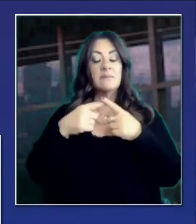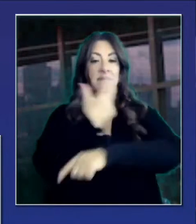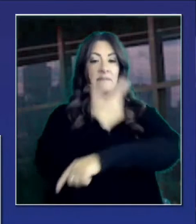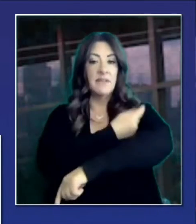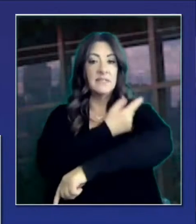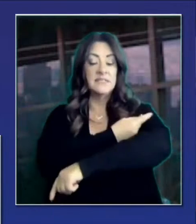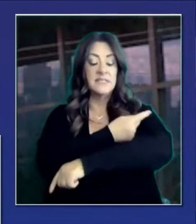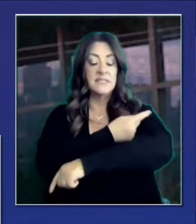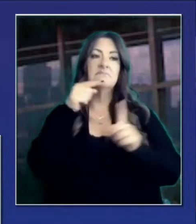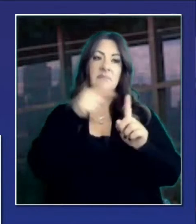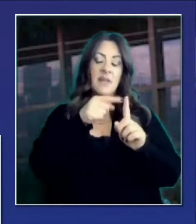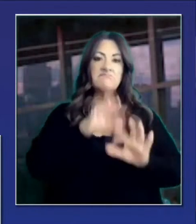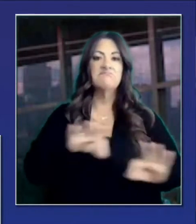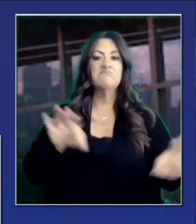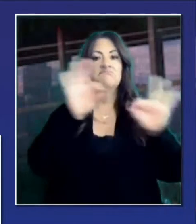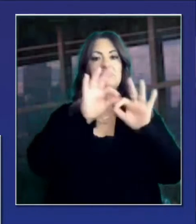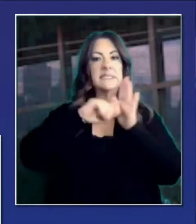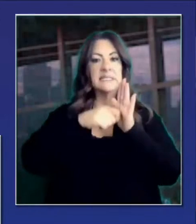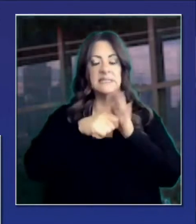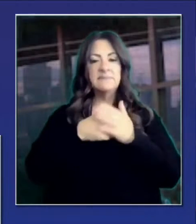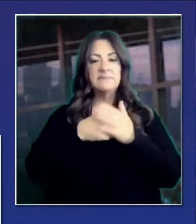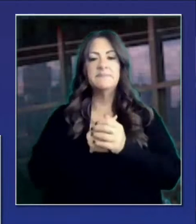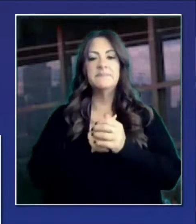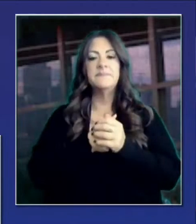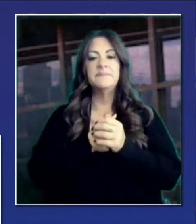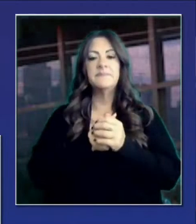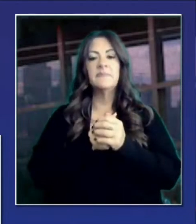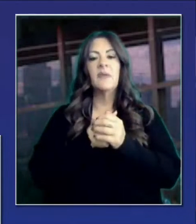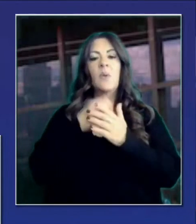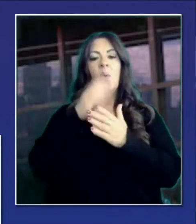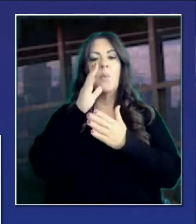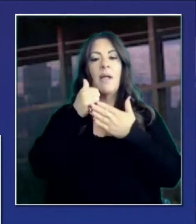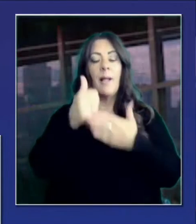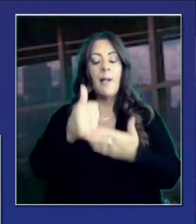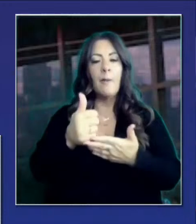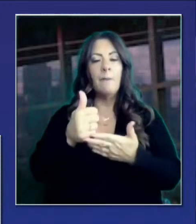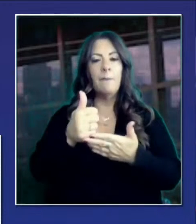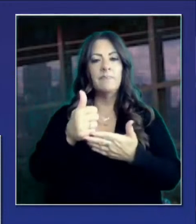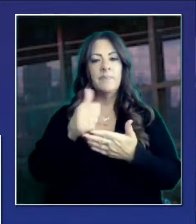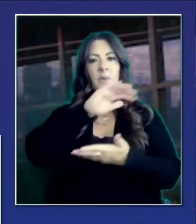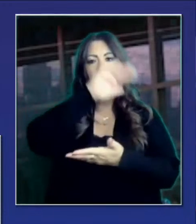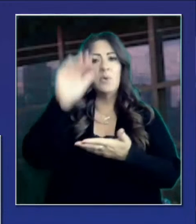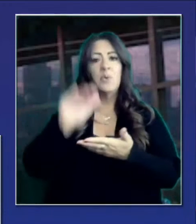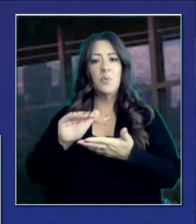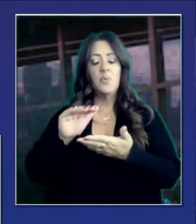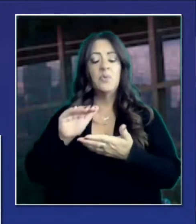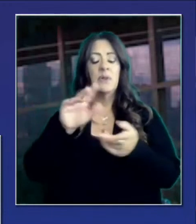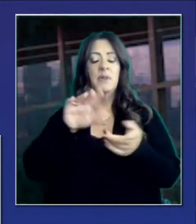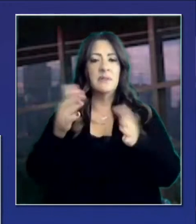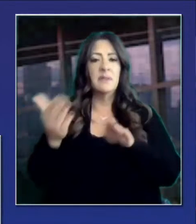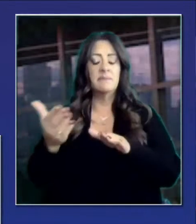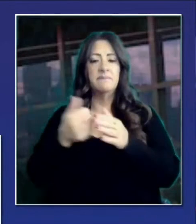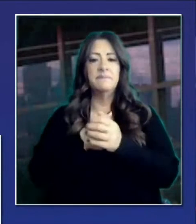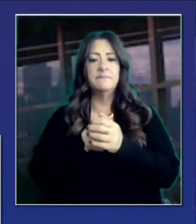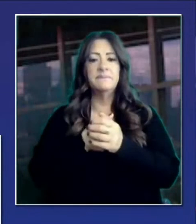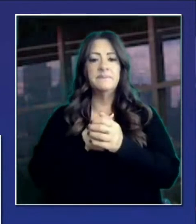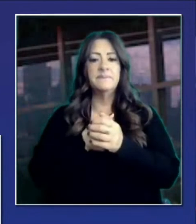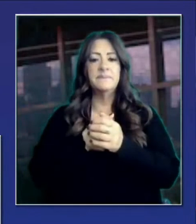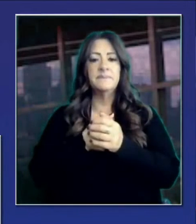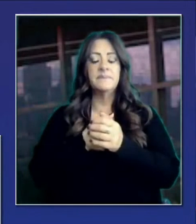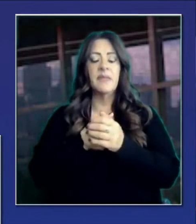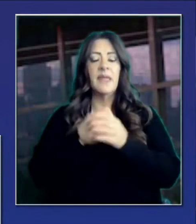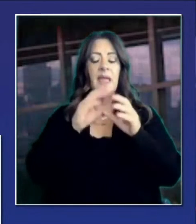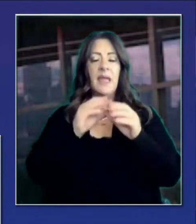to addressing substantively those mortality, morbidity rates, and more broadly, this pandemic. We have tripled